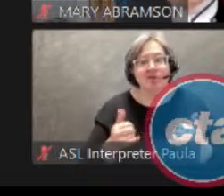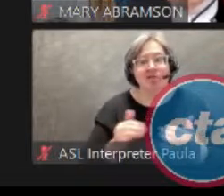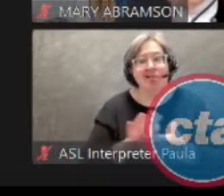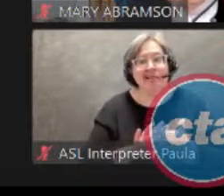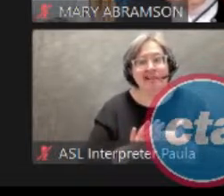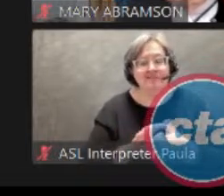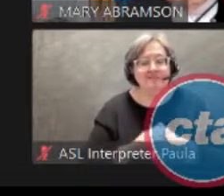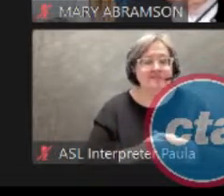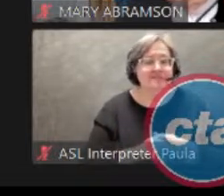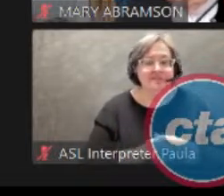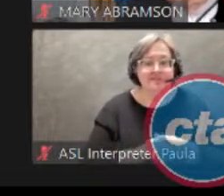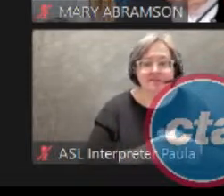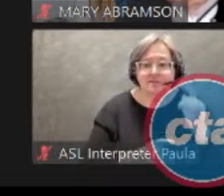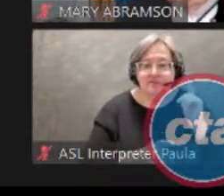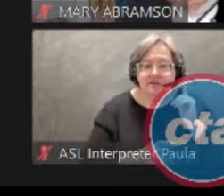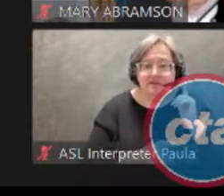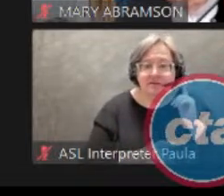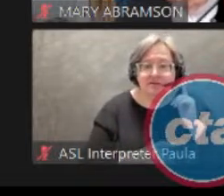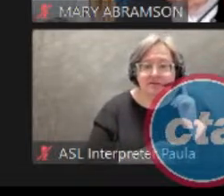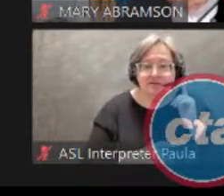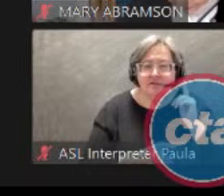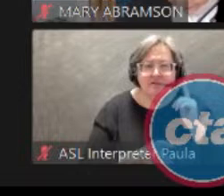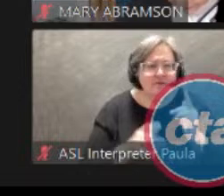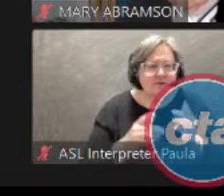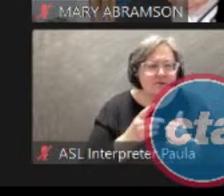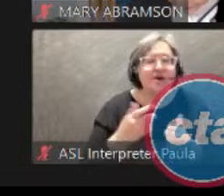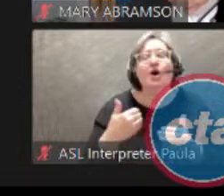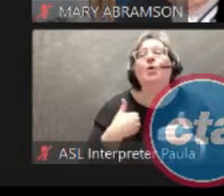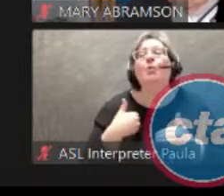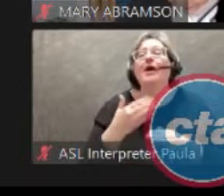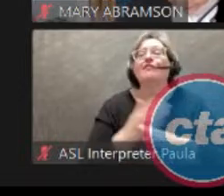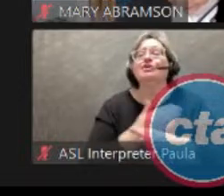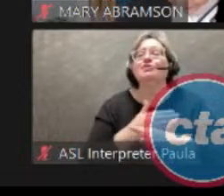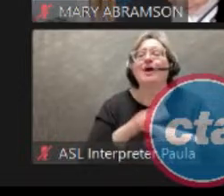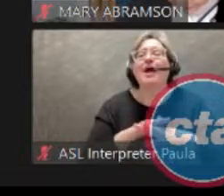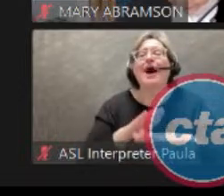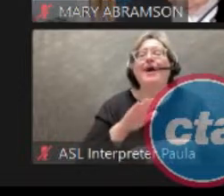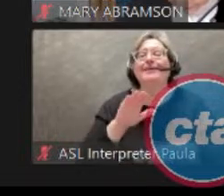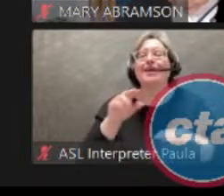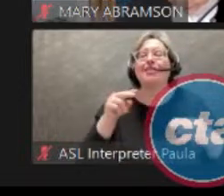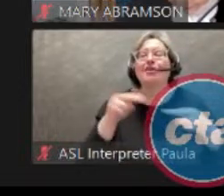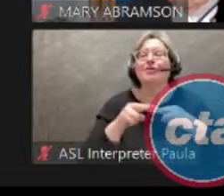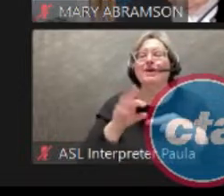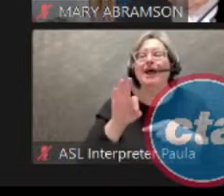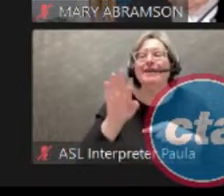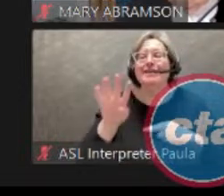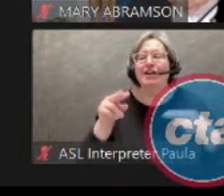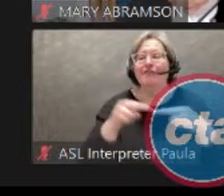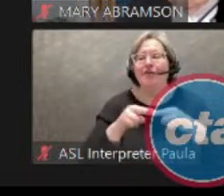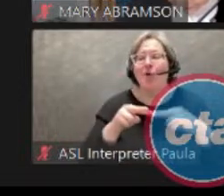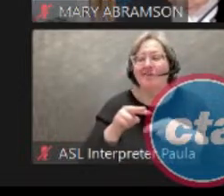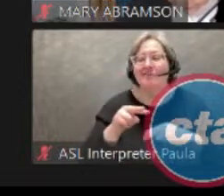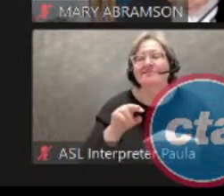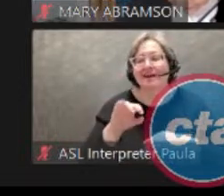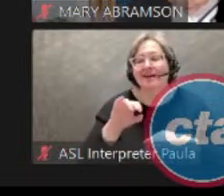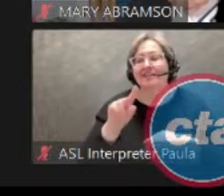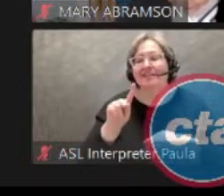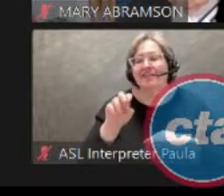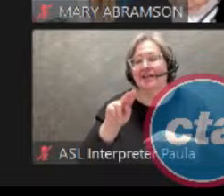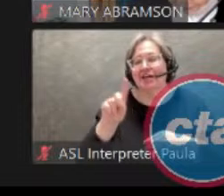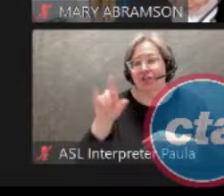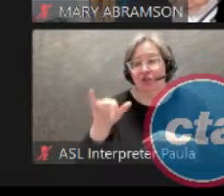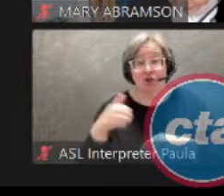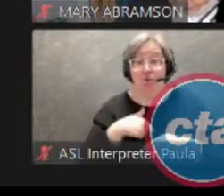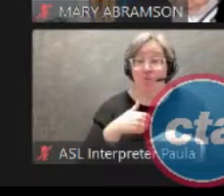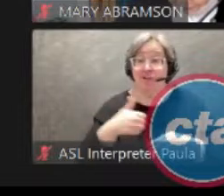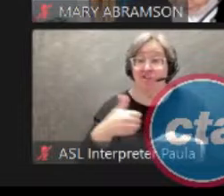called 94 construction, Kennedy Expressway construction. So the ideal would be to run shuttle buses